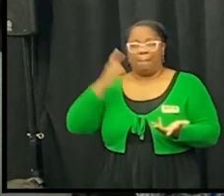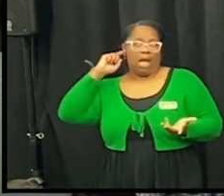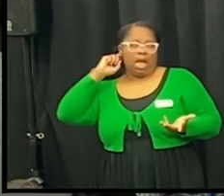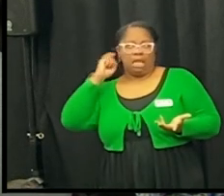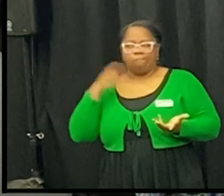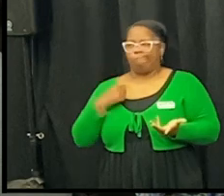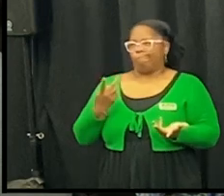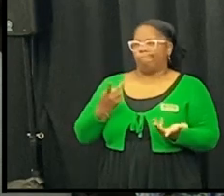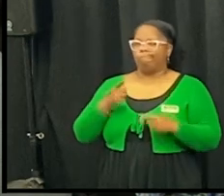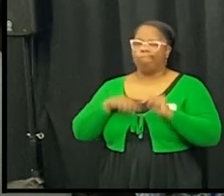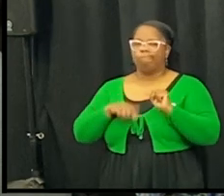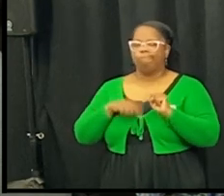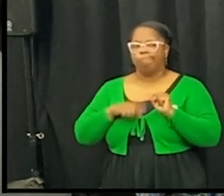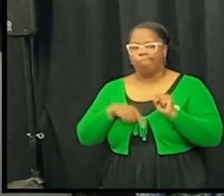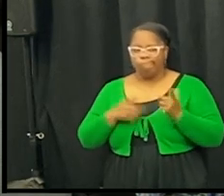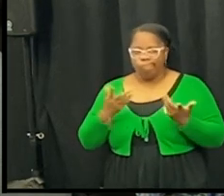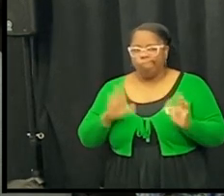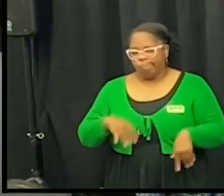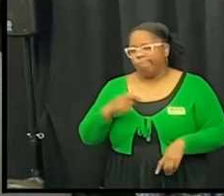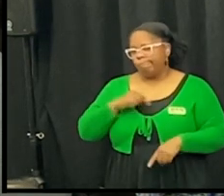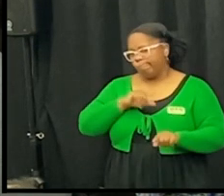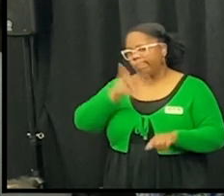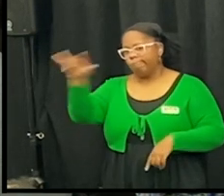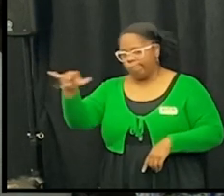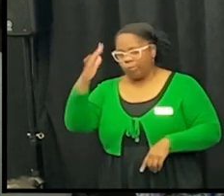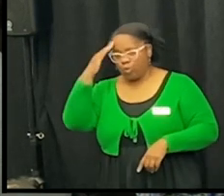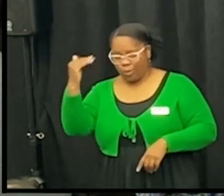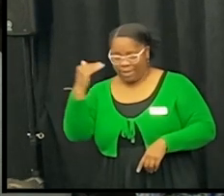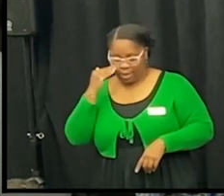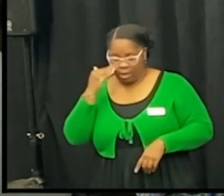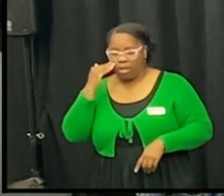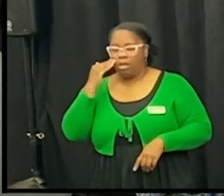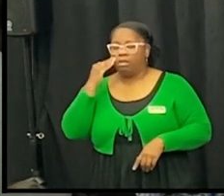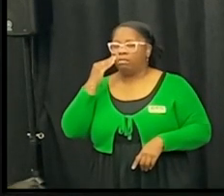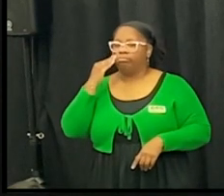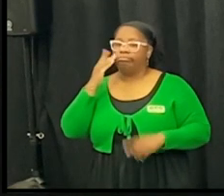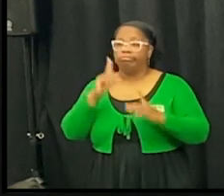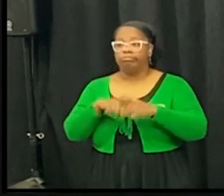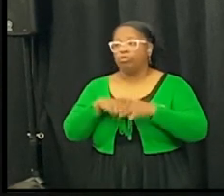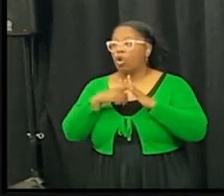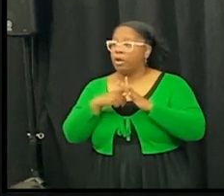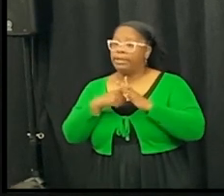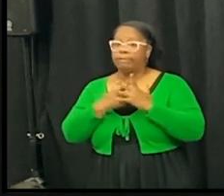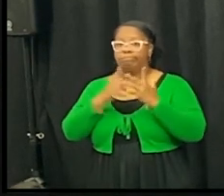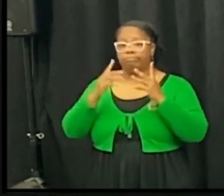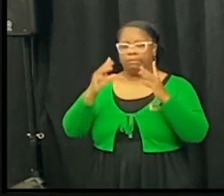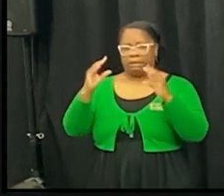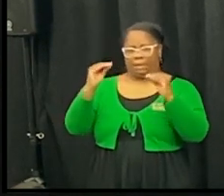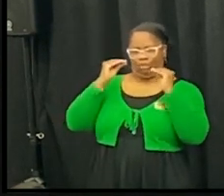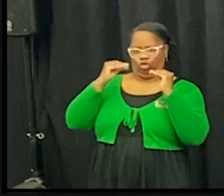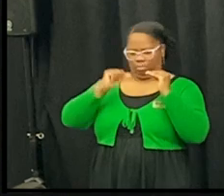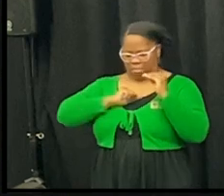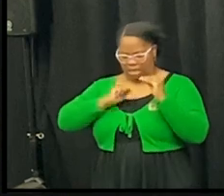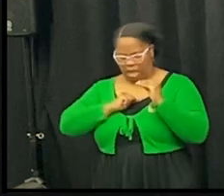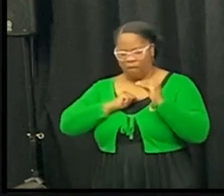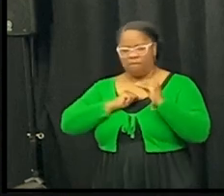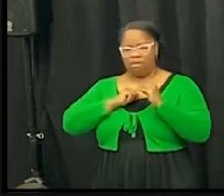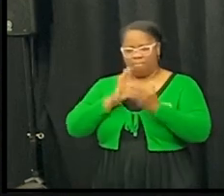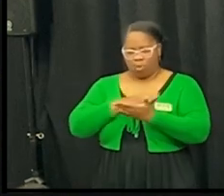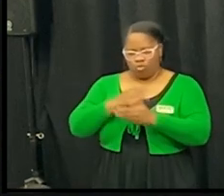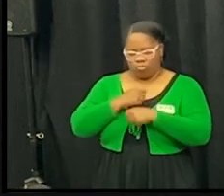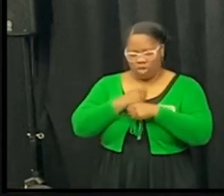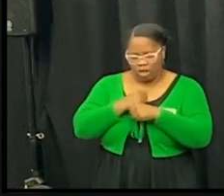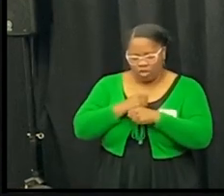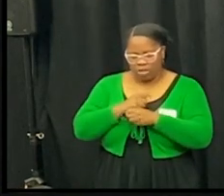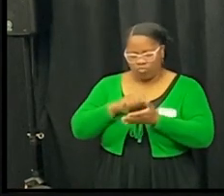And so I went to Korea and just like started teaching myself music production and writing.